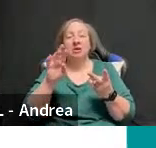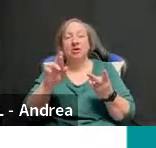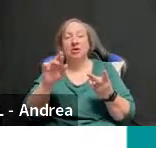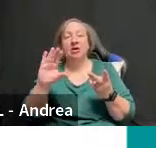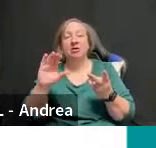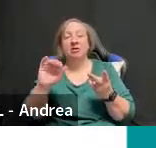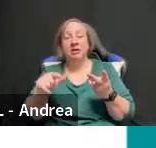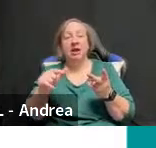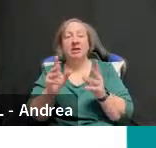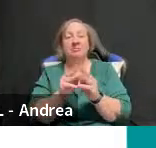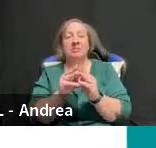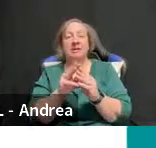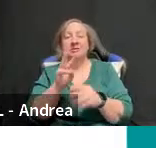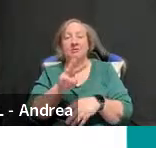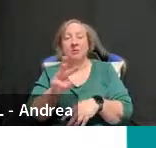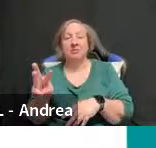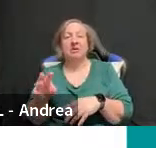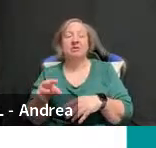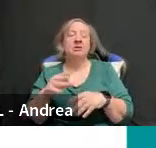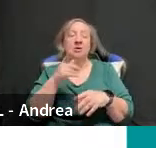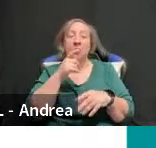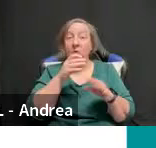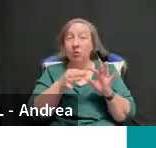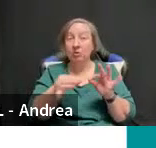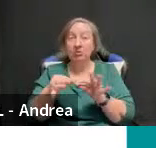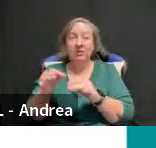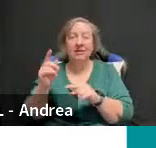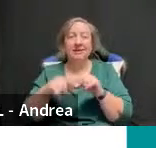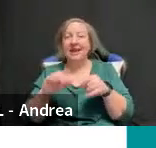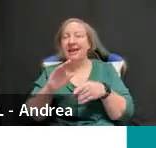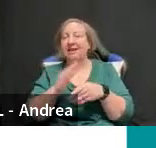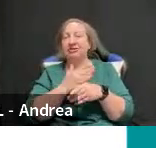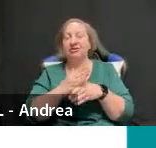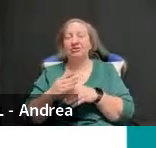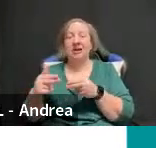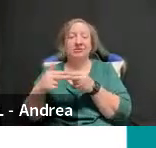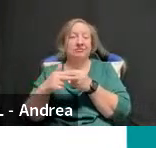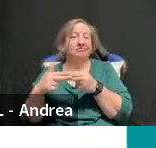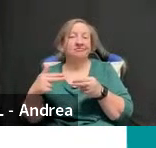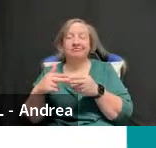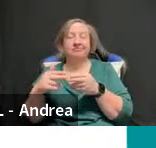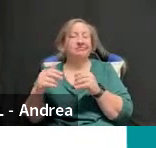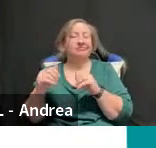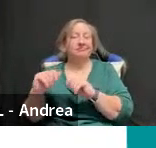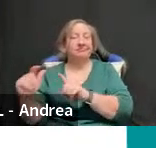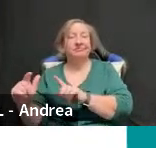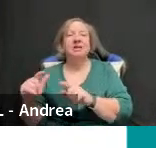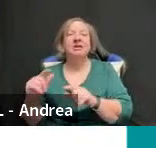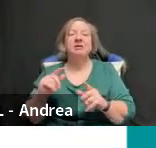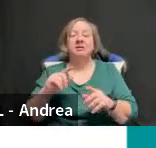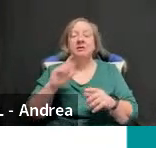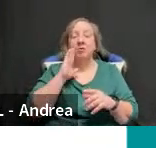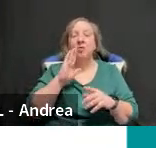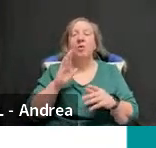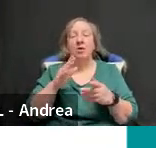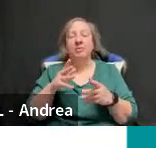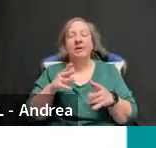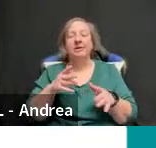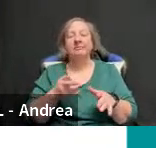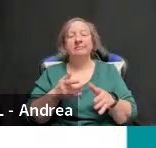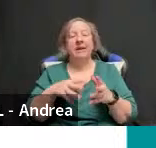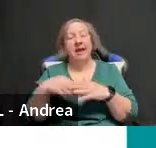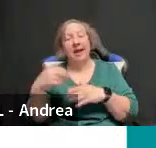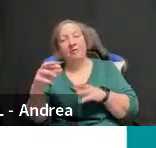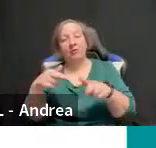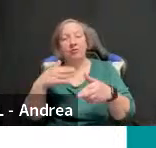meeting webpage. Commenters will not be allowed to share their screens and will be removed from the room once the public comment period